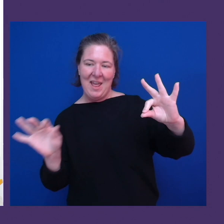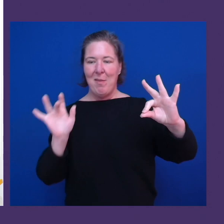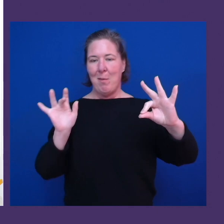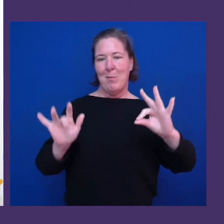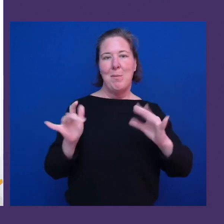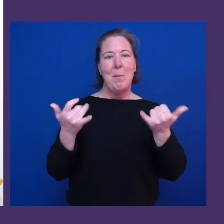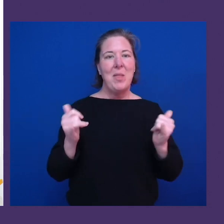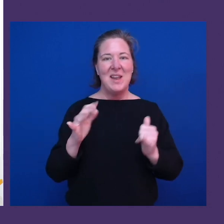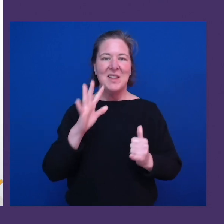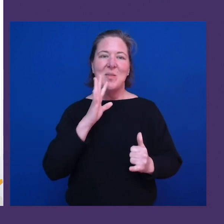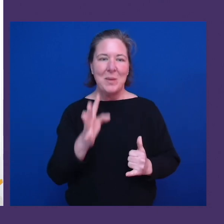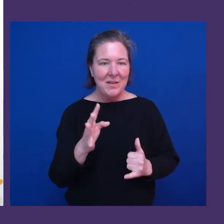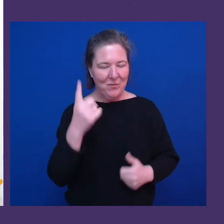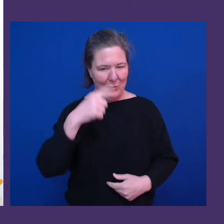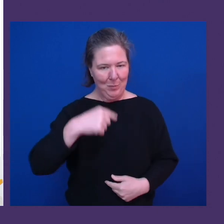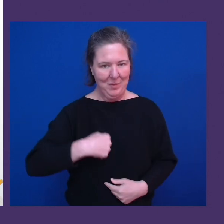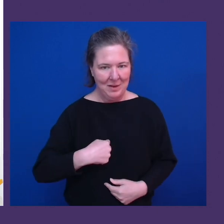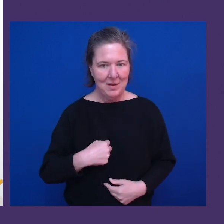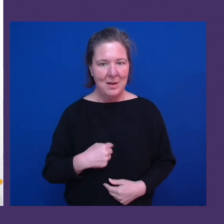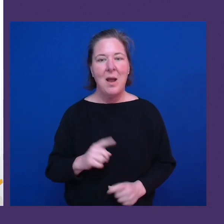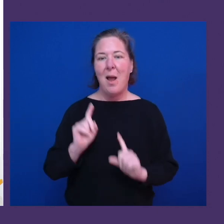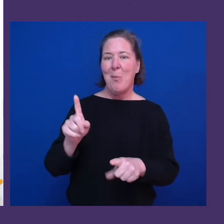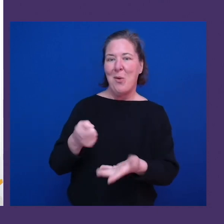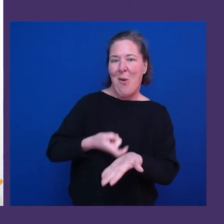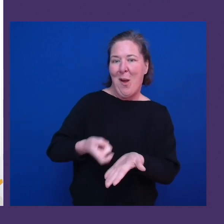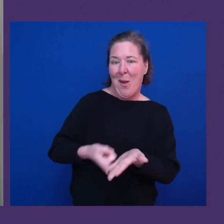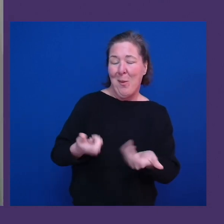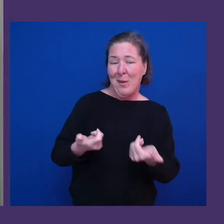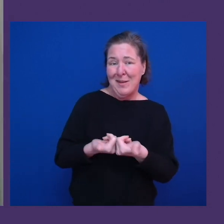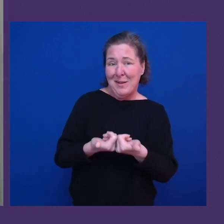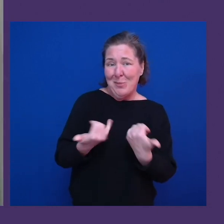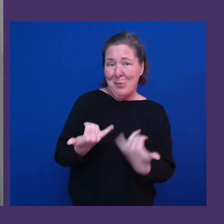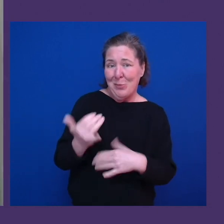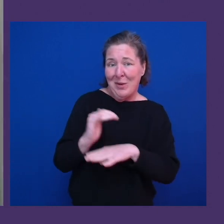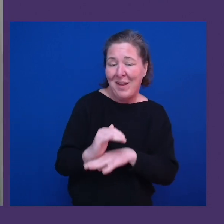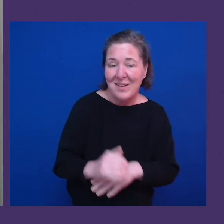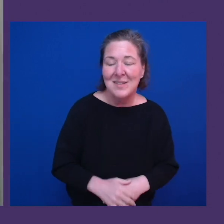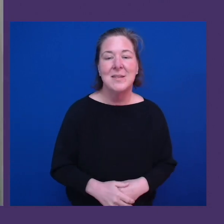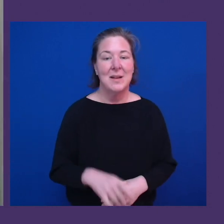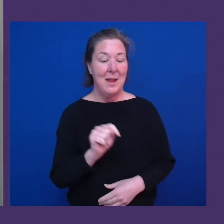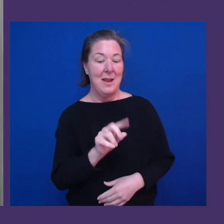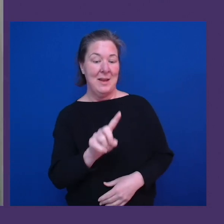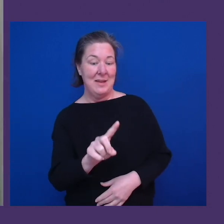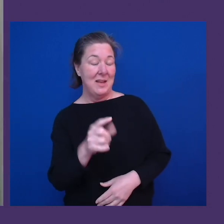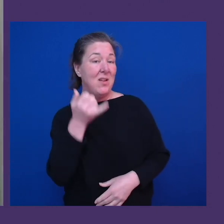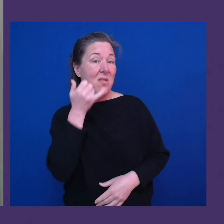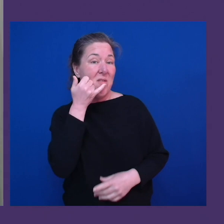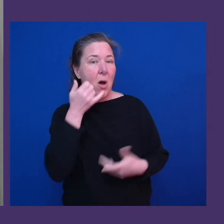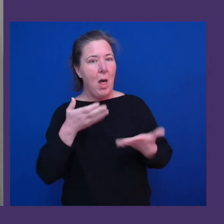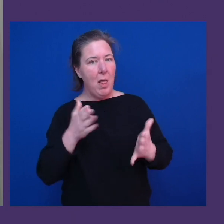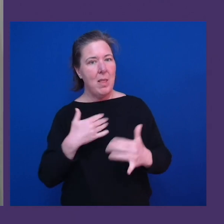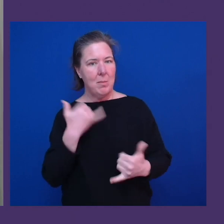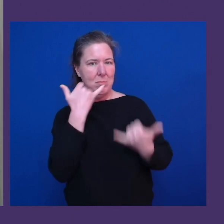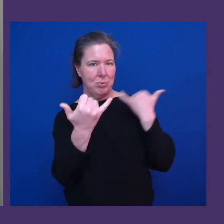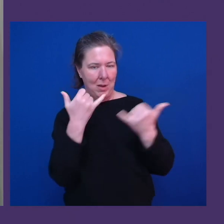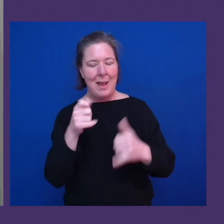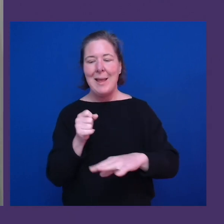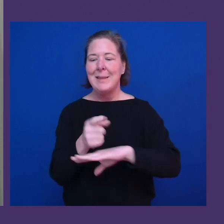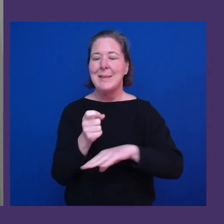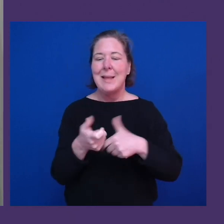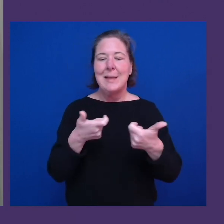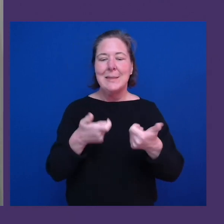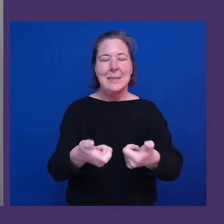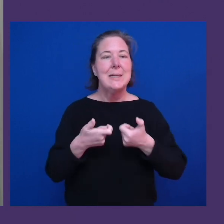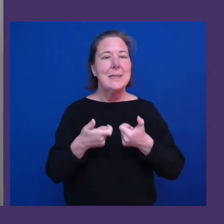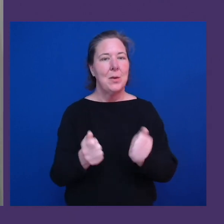loud. I am going to a hockey match tonight. And TD Phone lets me make mobile calls and send text messages with my